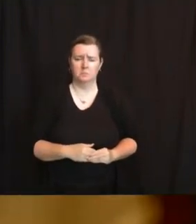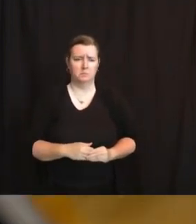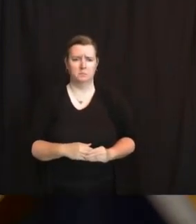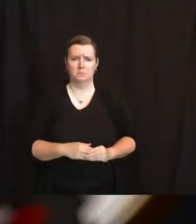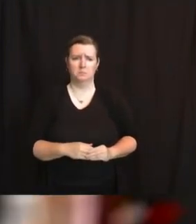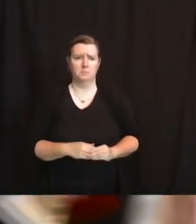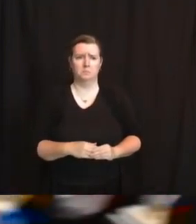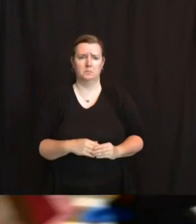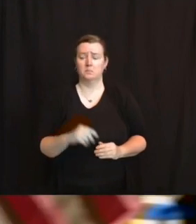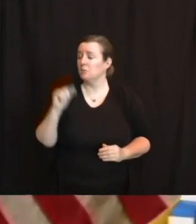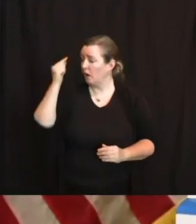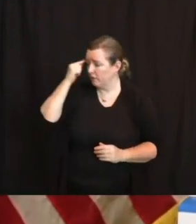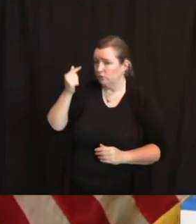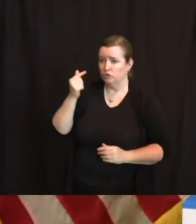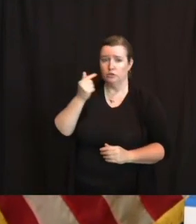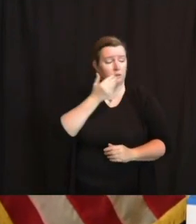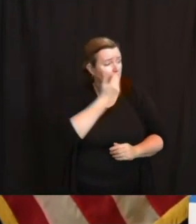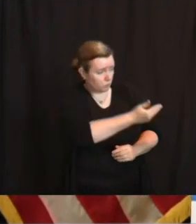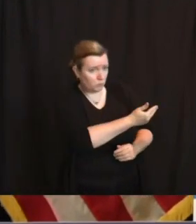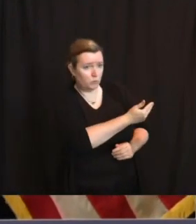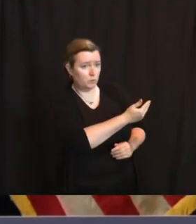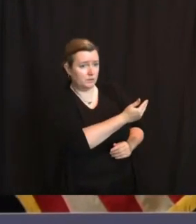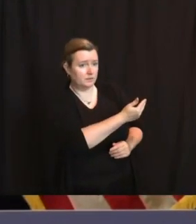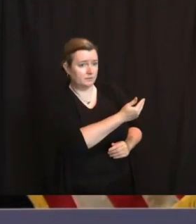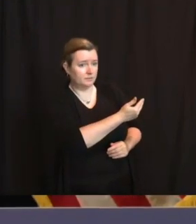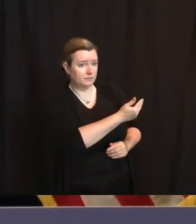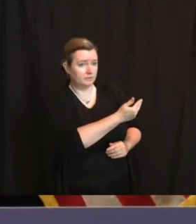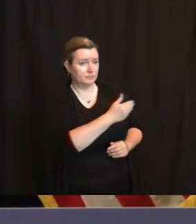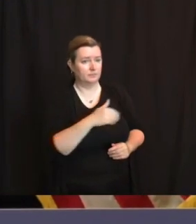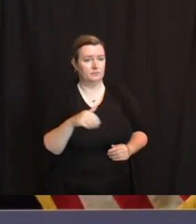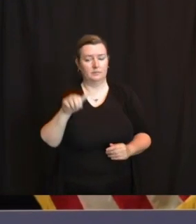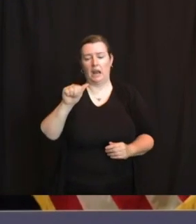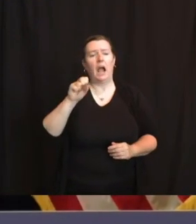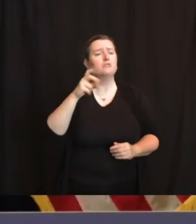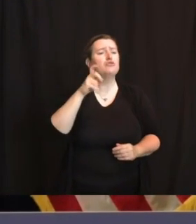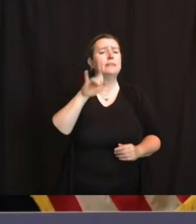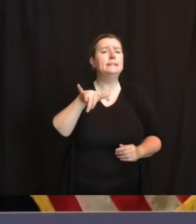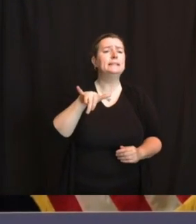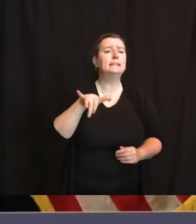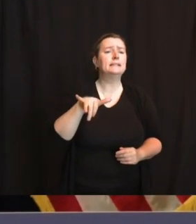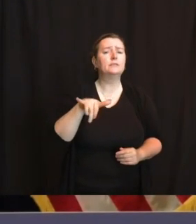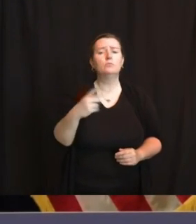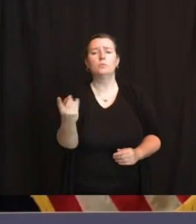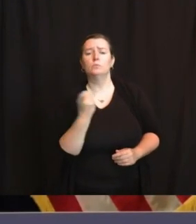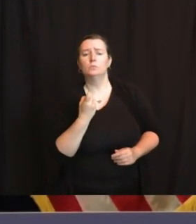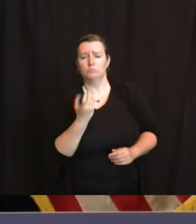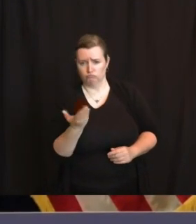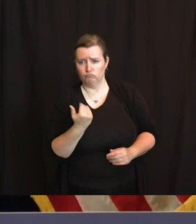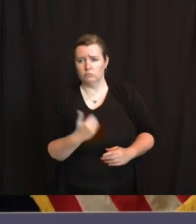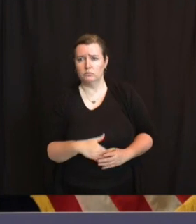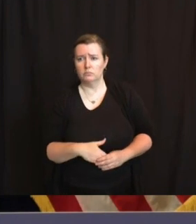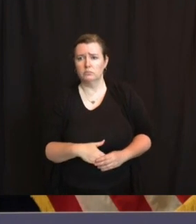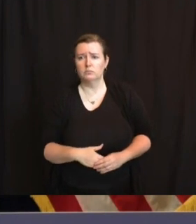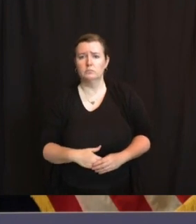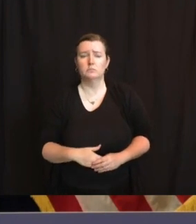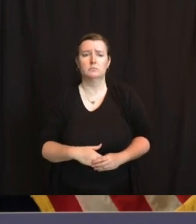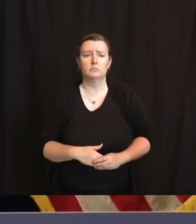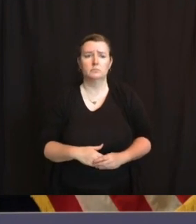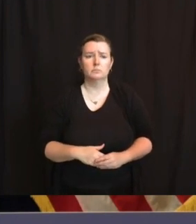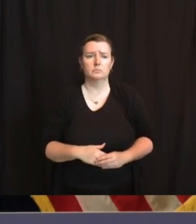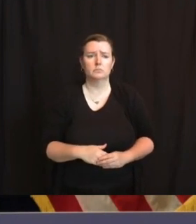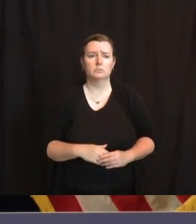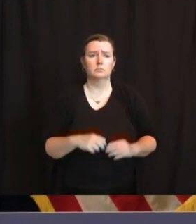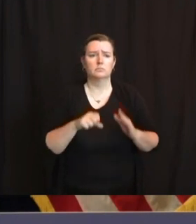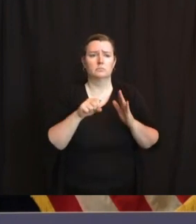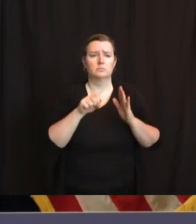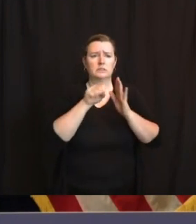Thank you. Ashley, nice to see you. Martel's going to come in here. Hi. Does the state have guidance on how pharmacies can separate people